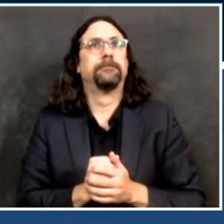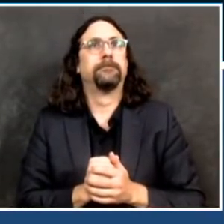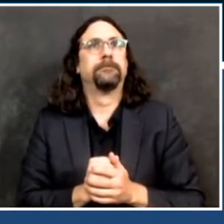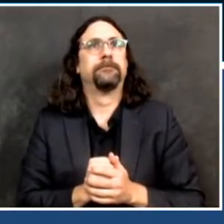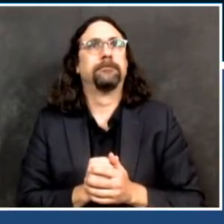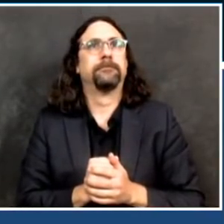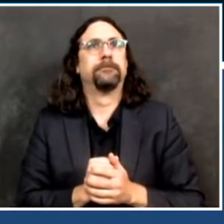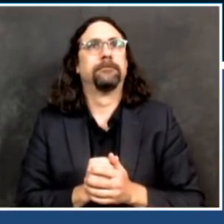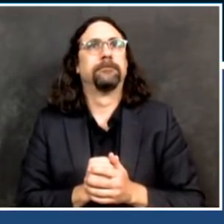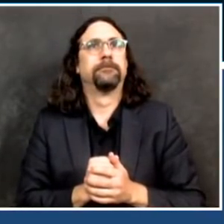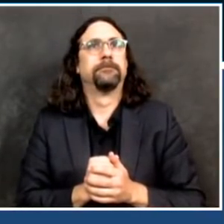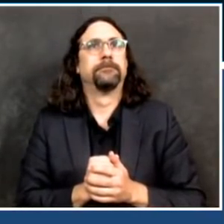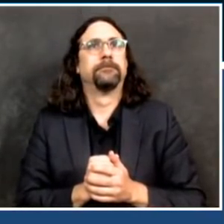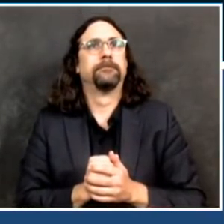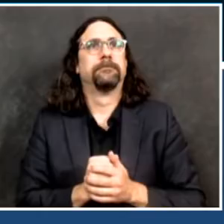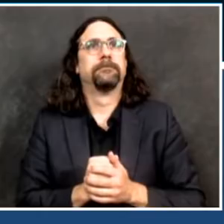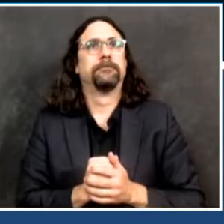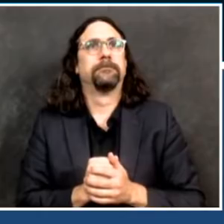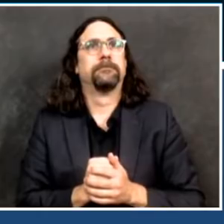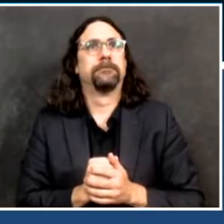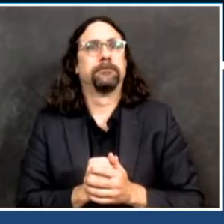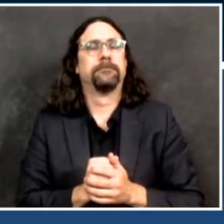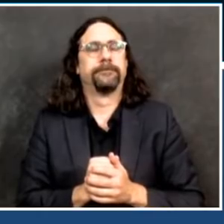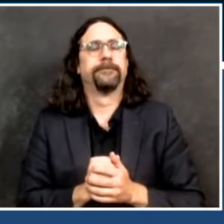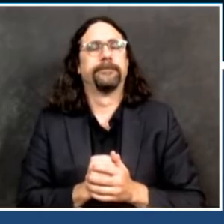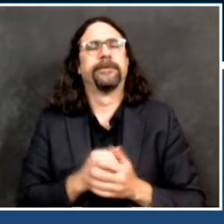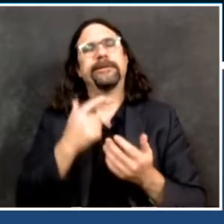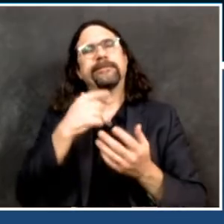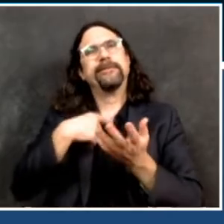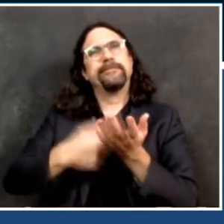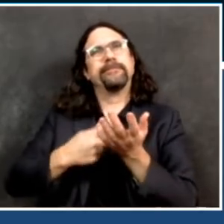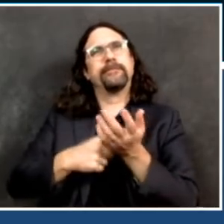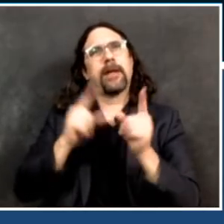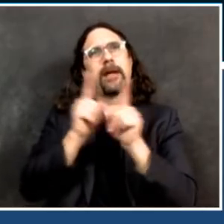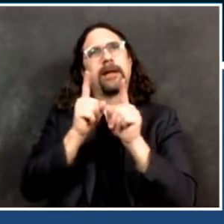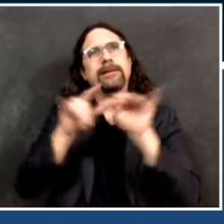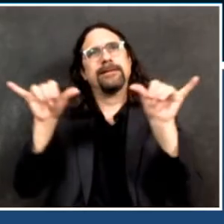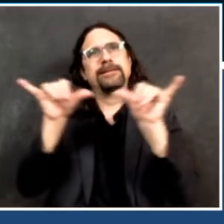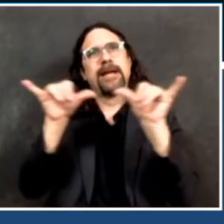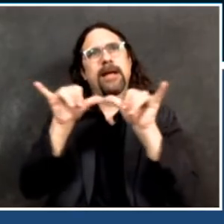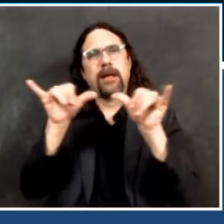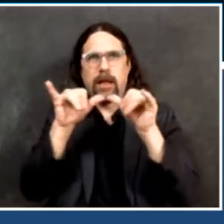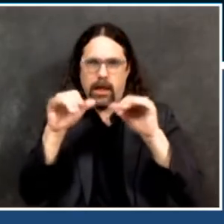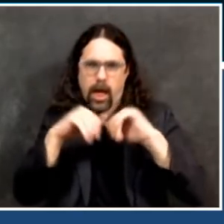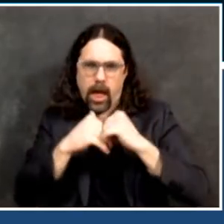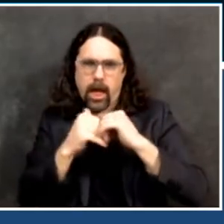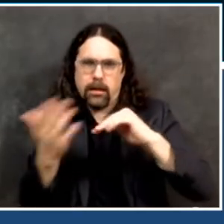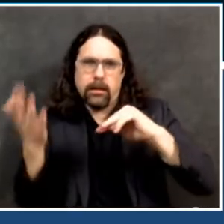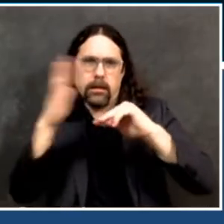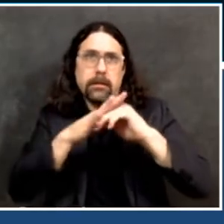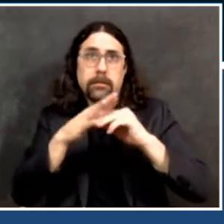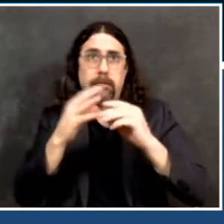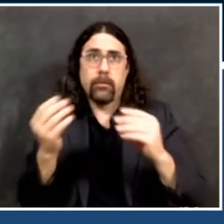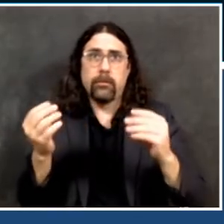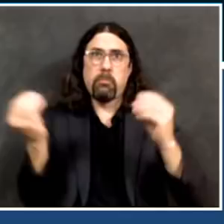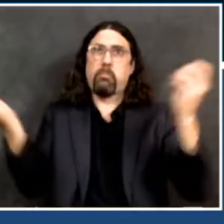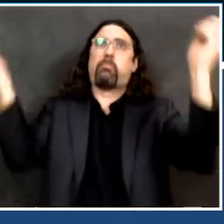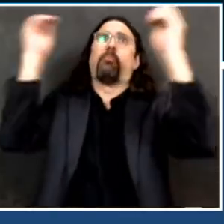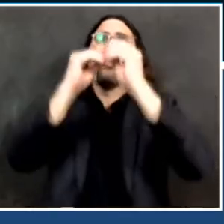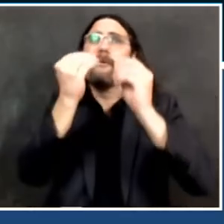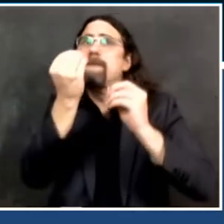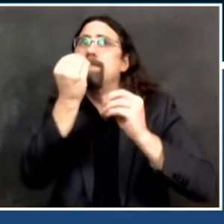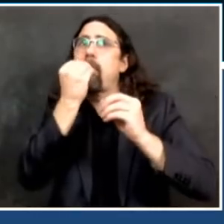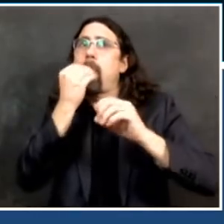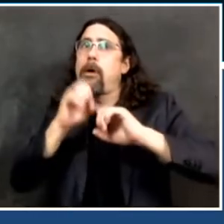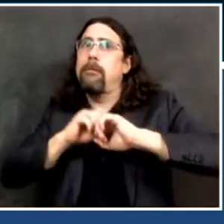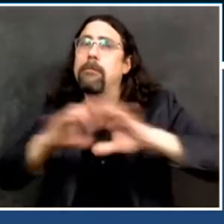Before this crisis, before we ever heard of coronavirus, there were about 1.2 million New Yorkers who were food insecure,